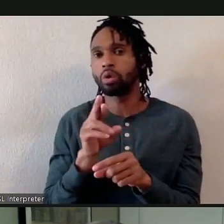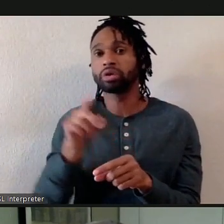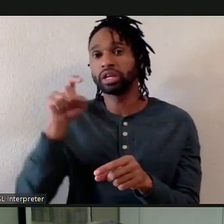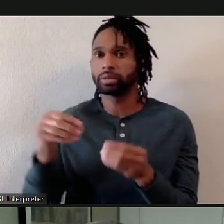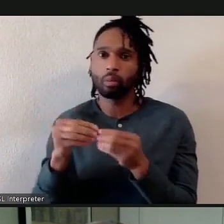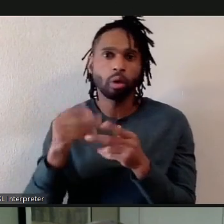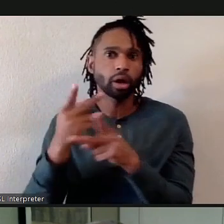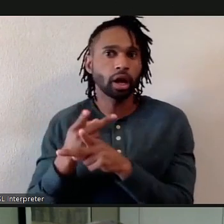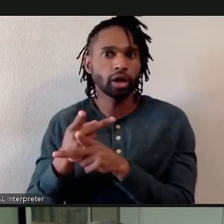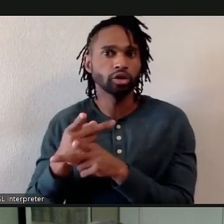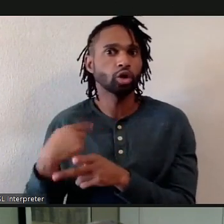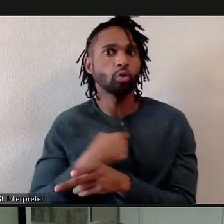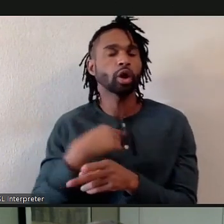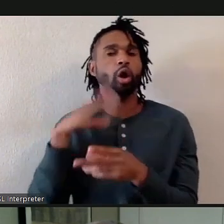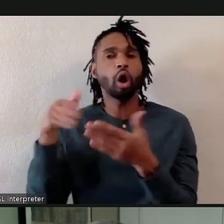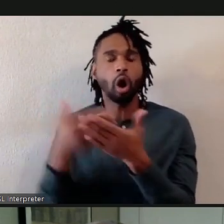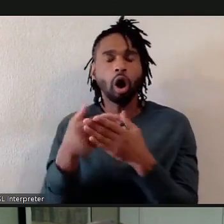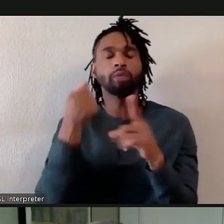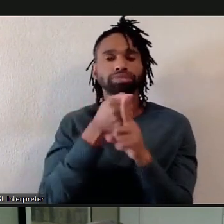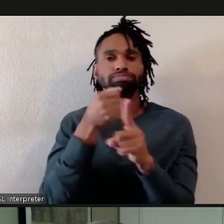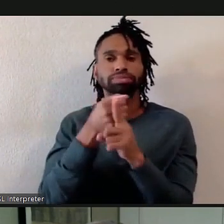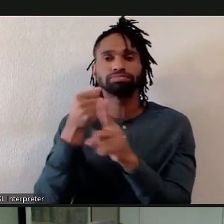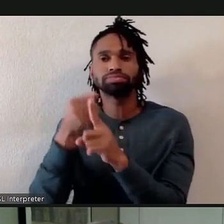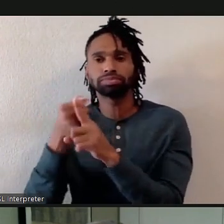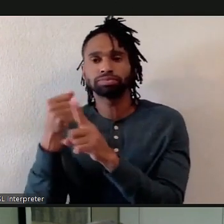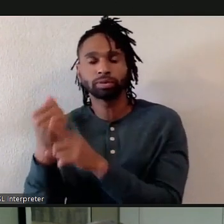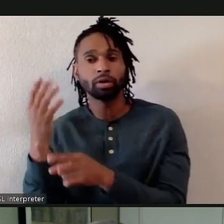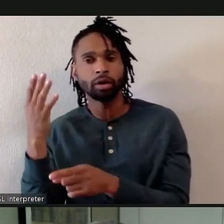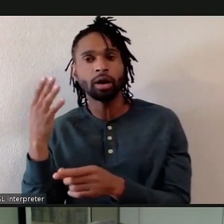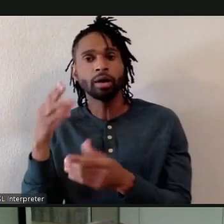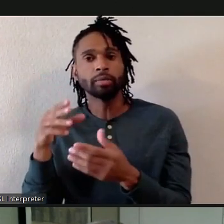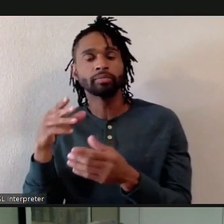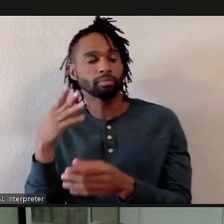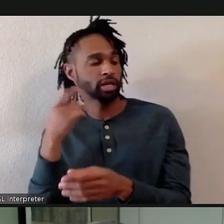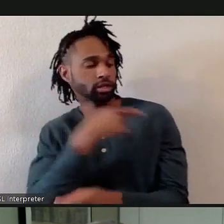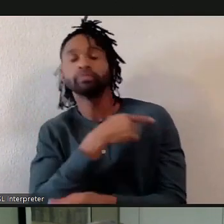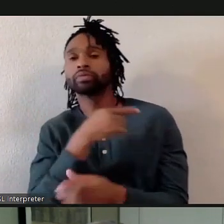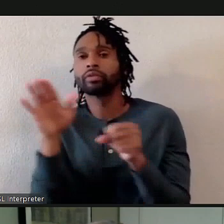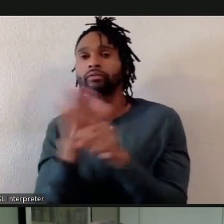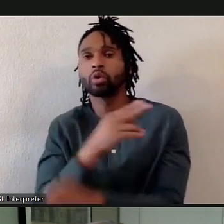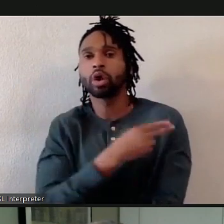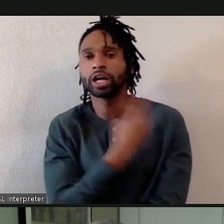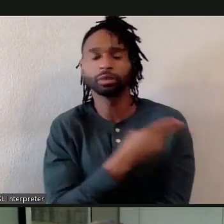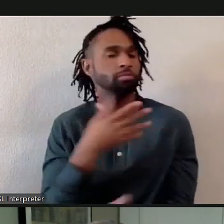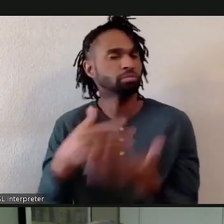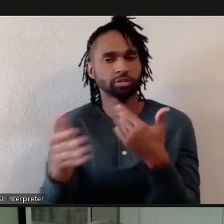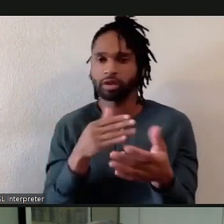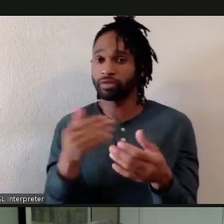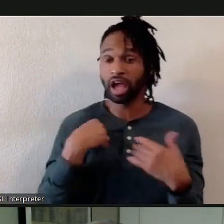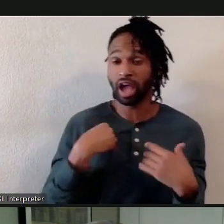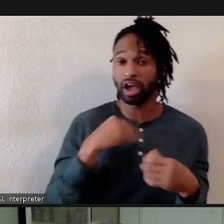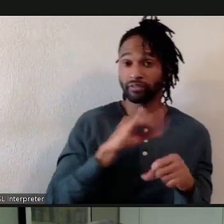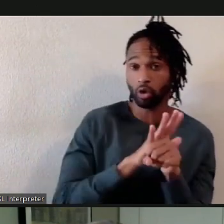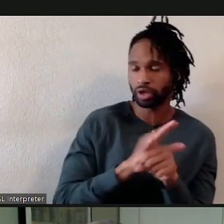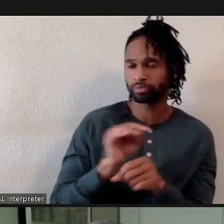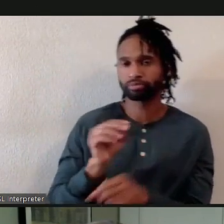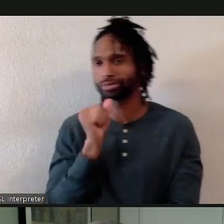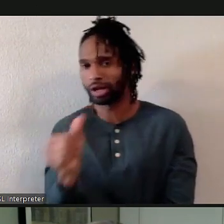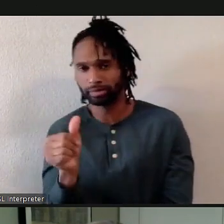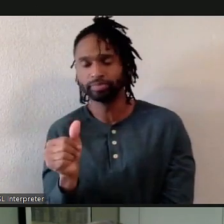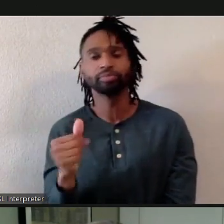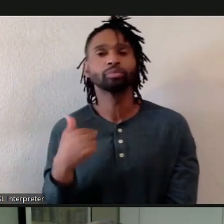all impacted by full hospitals, whether or not we have COVID or not. We've worked closely